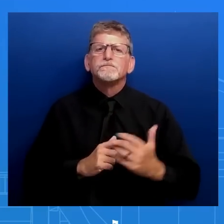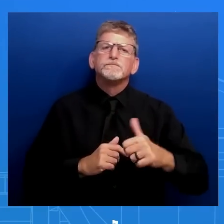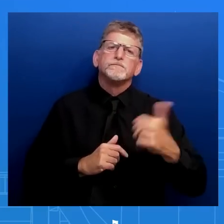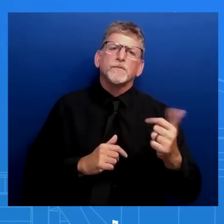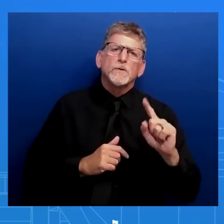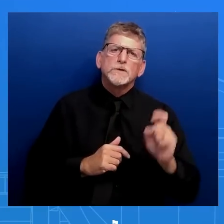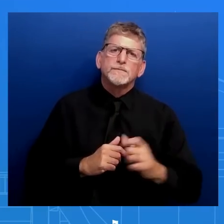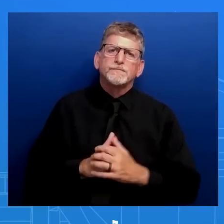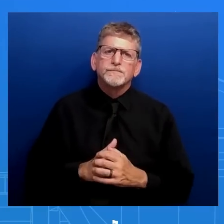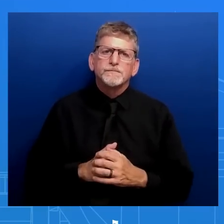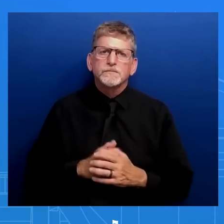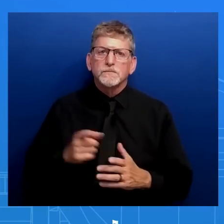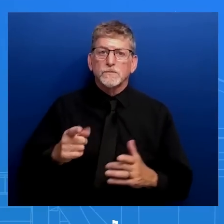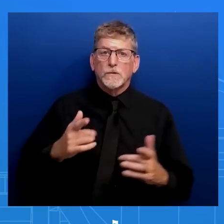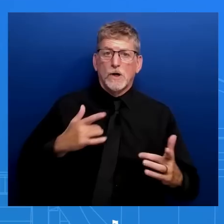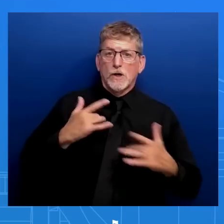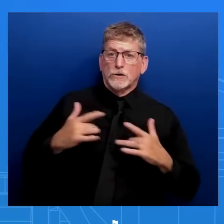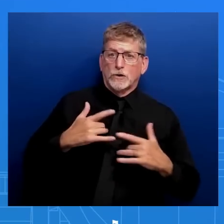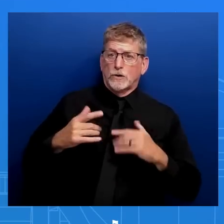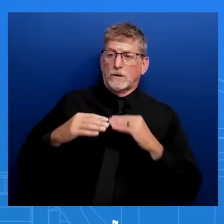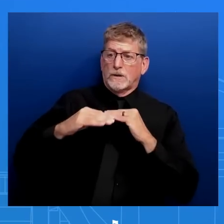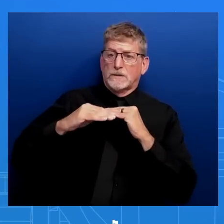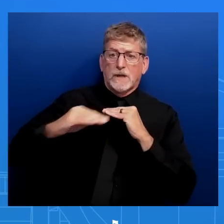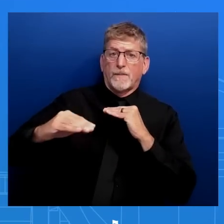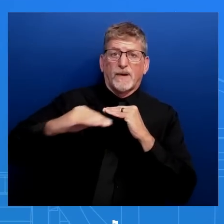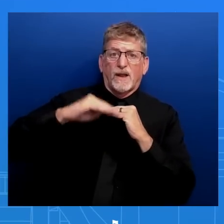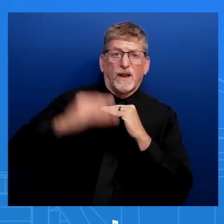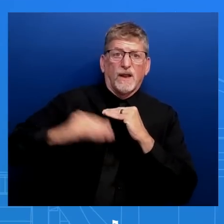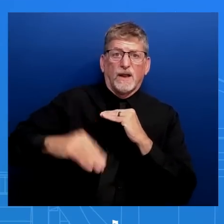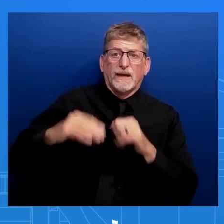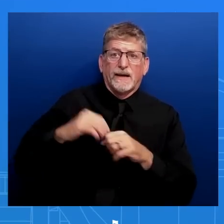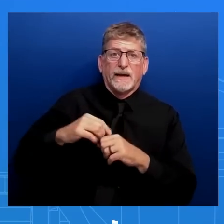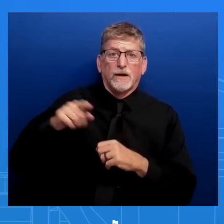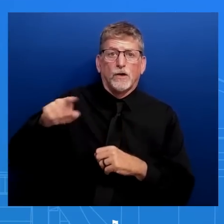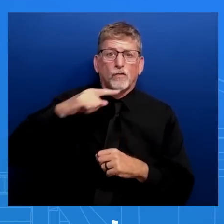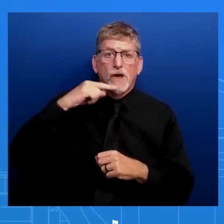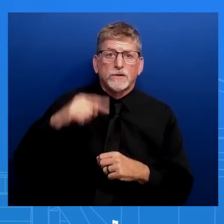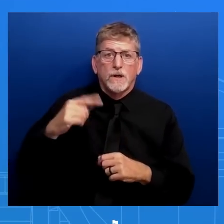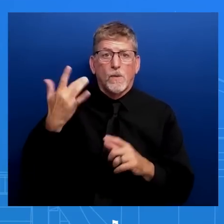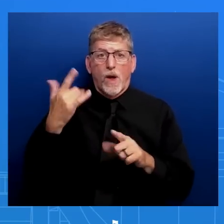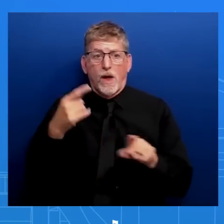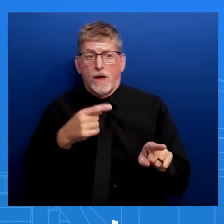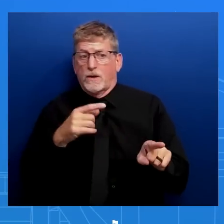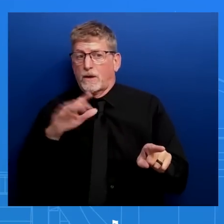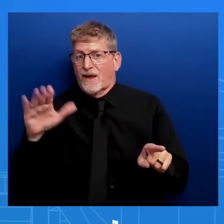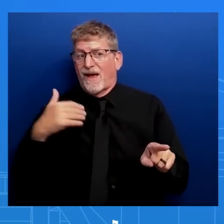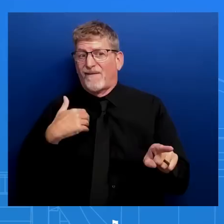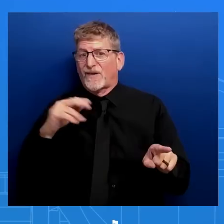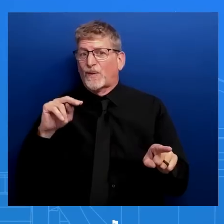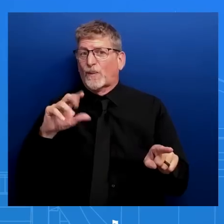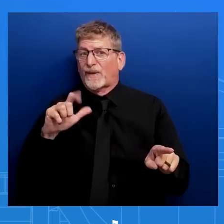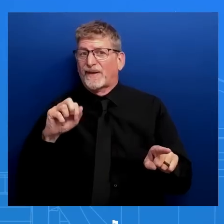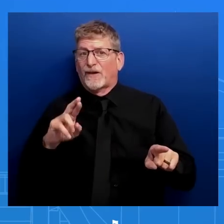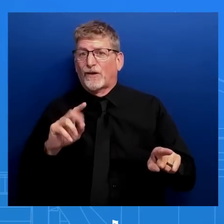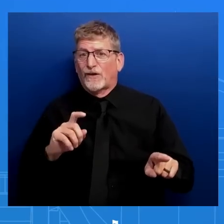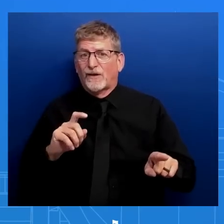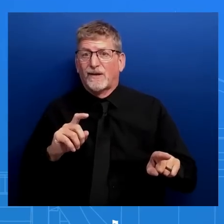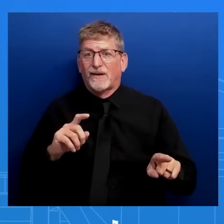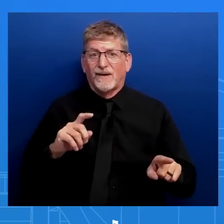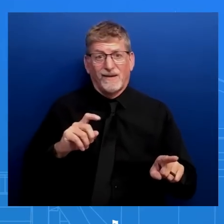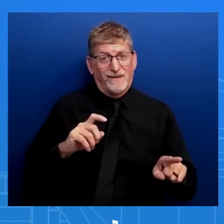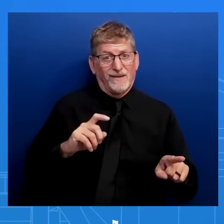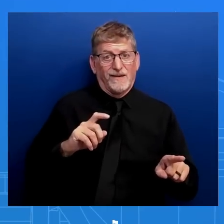Russia because of the nuclear capability? If they have to come out stronger, they could use that. Is that the reason for